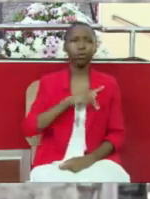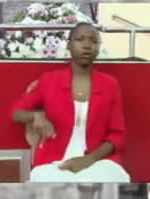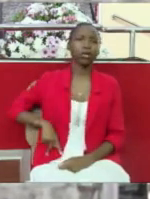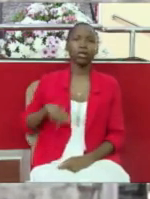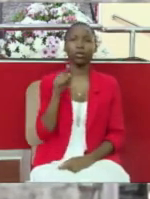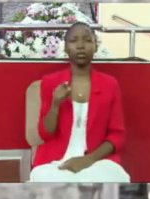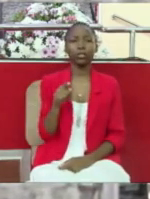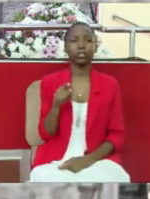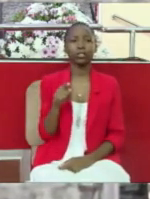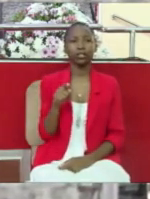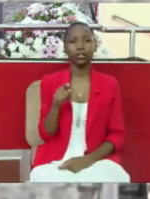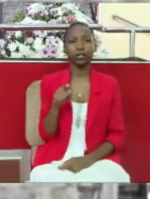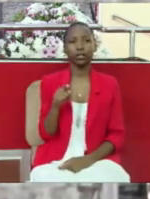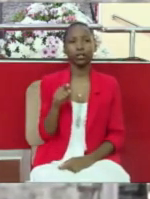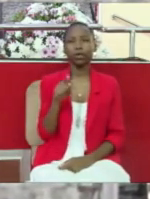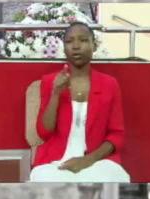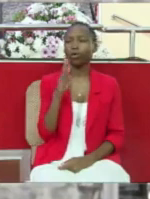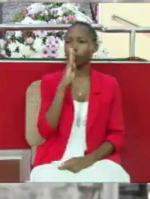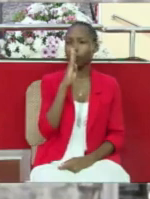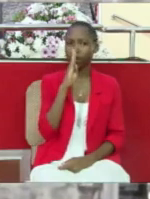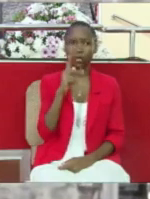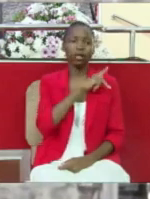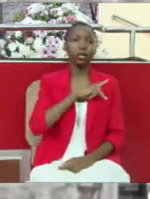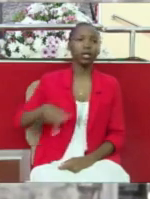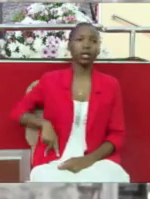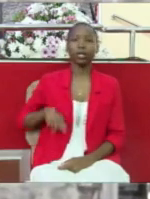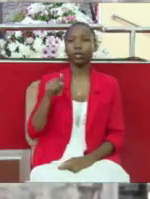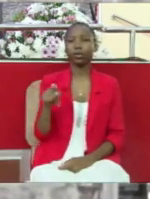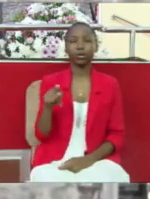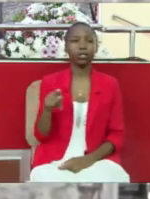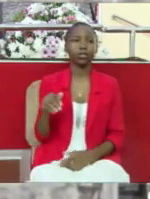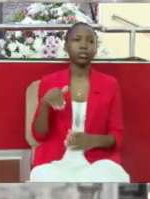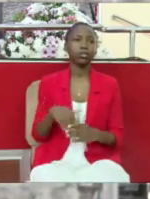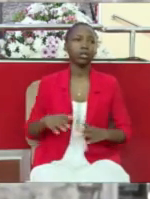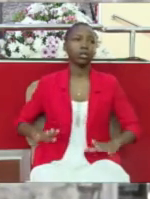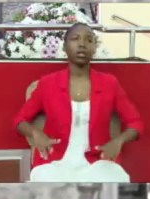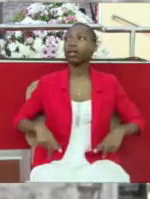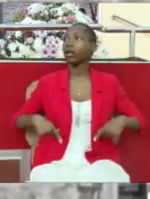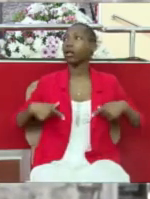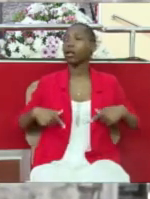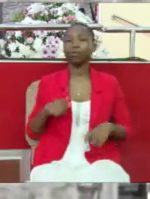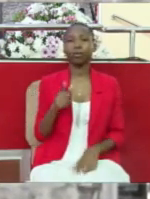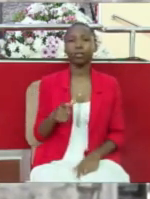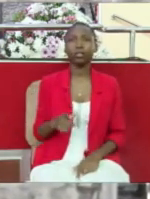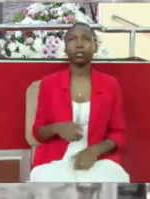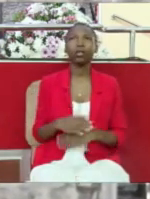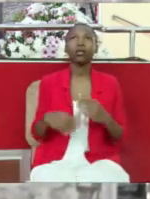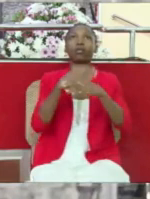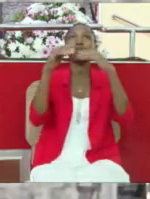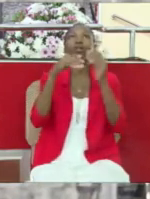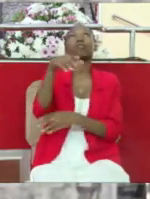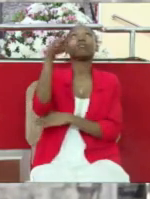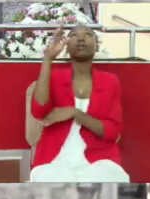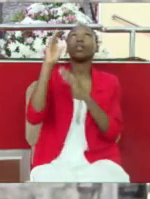nani? Who is going to be king? Nani atakuwa mfalme? Over your life. Juu ya maisha. Our heavenly Father. Bwana wa mbinguni. The Father of our Lord